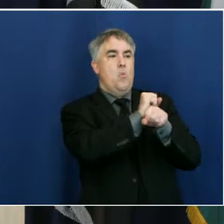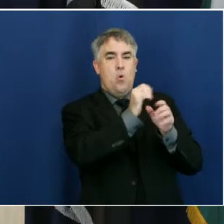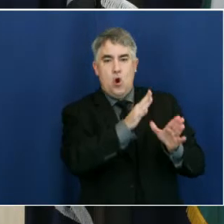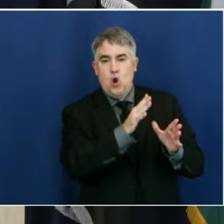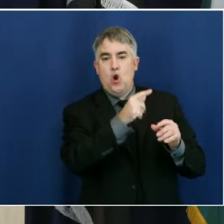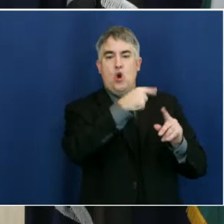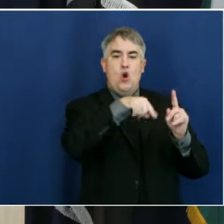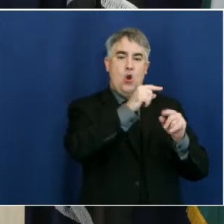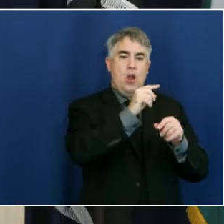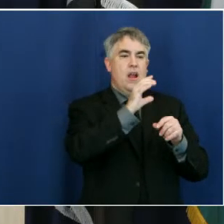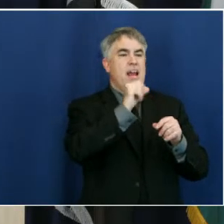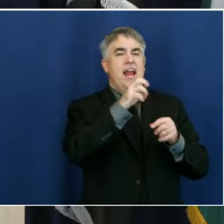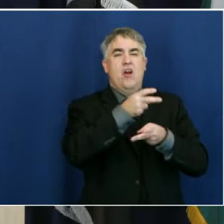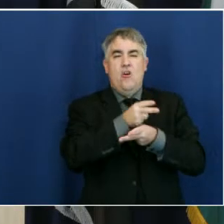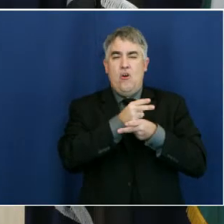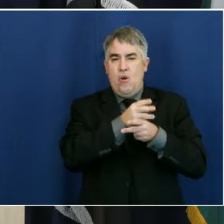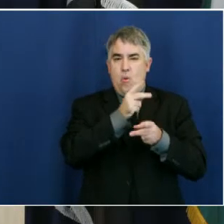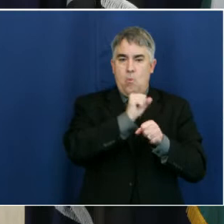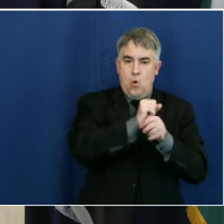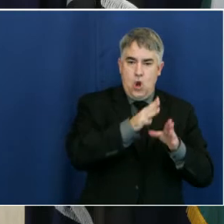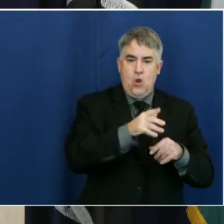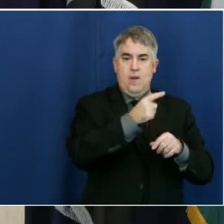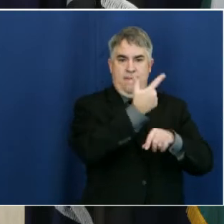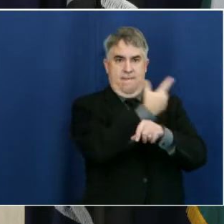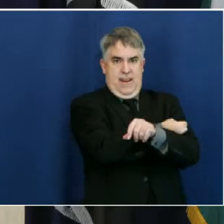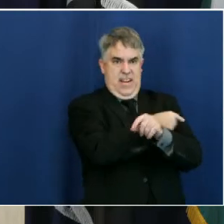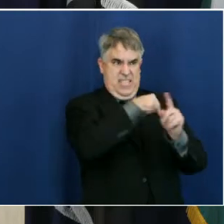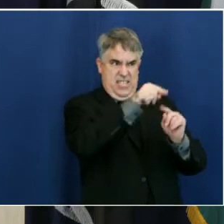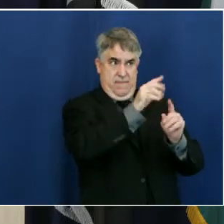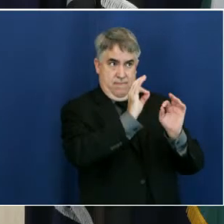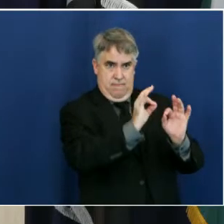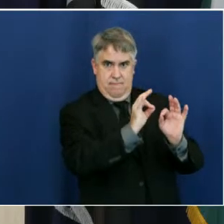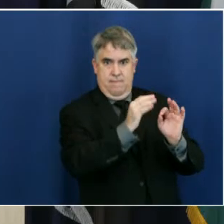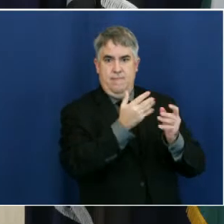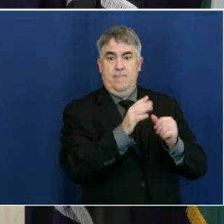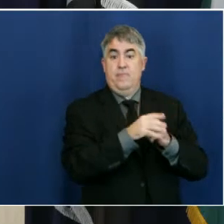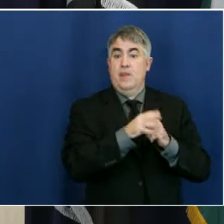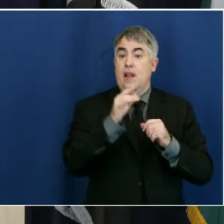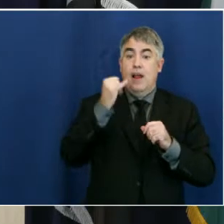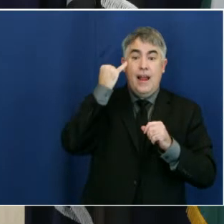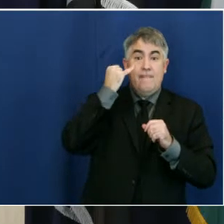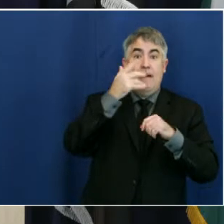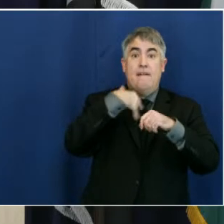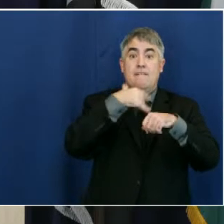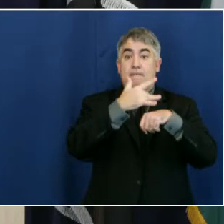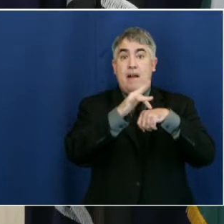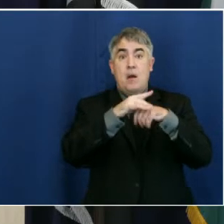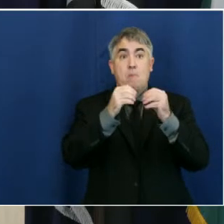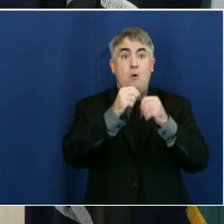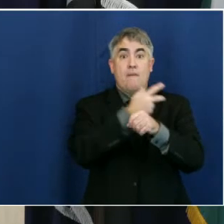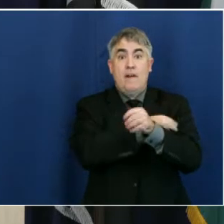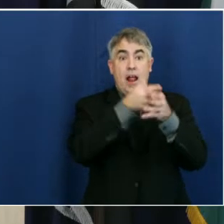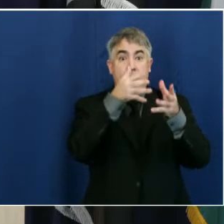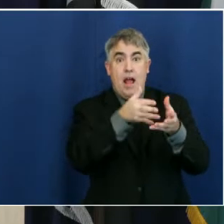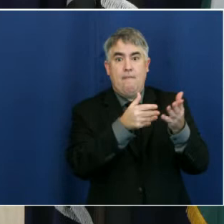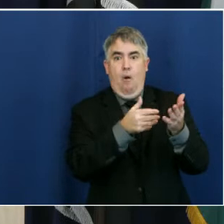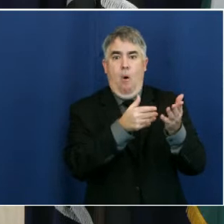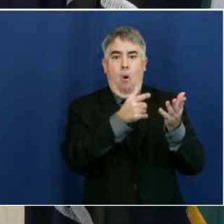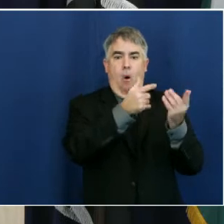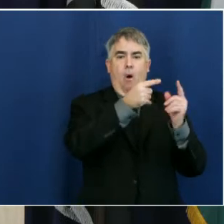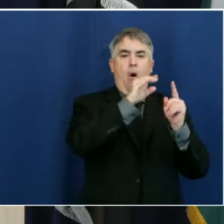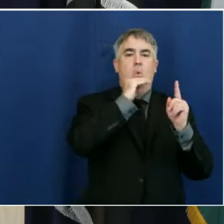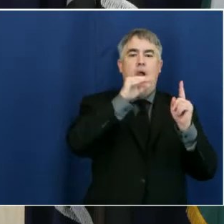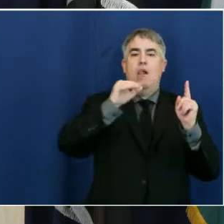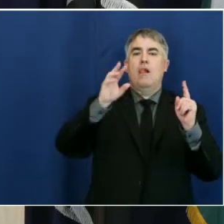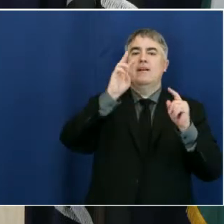have vaccines are eligible to vaccinate those 65 and older if they have the available supply. Our